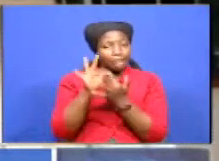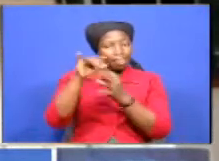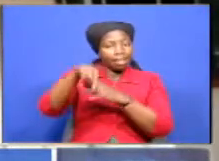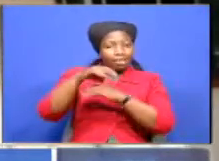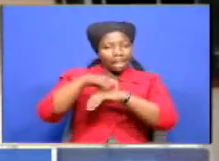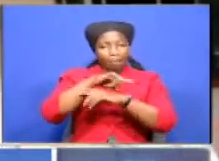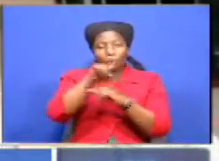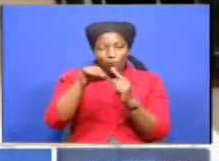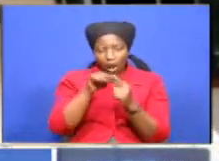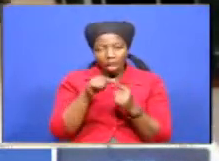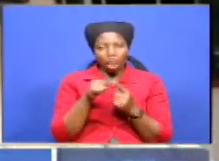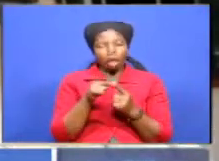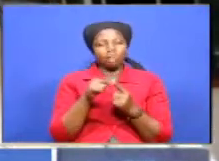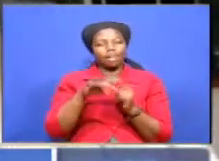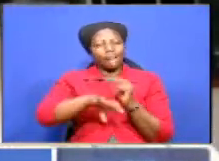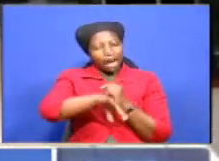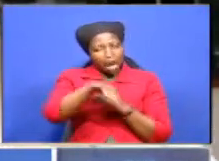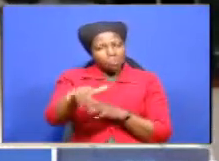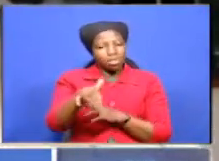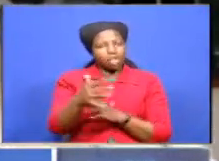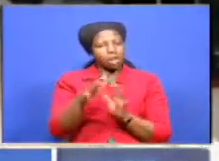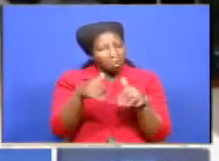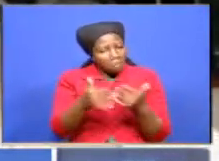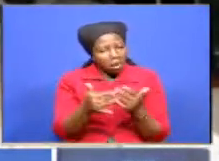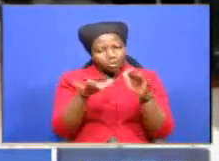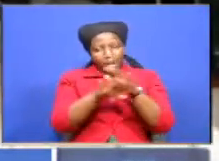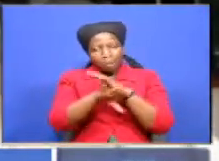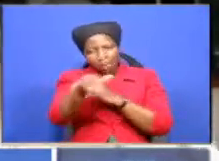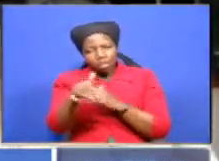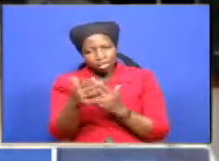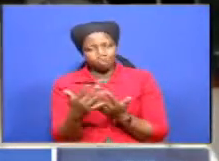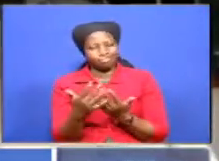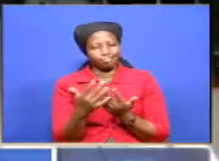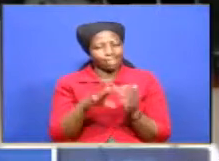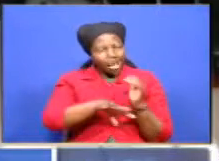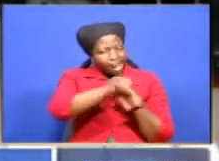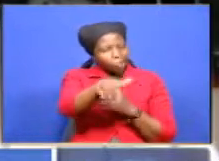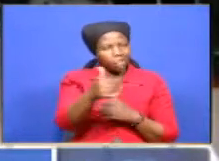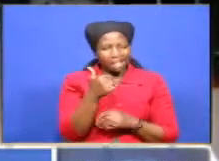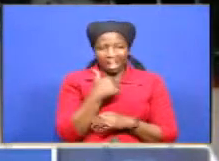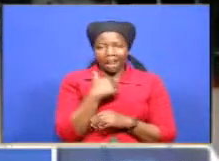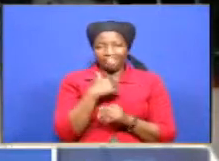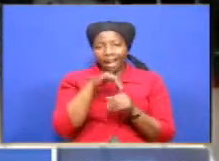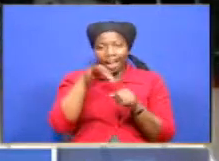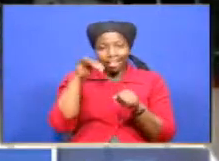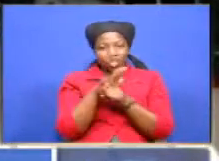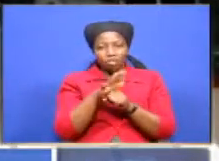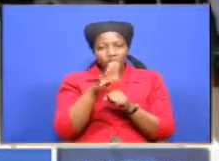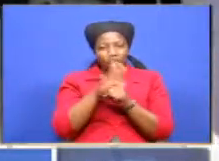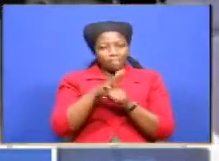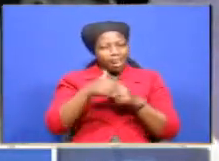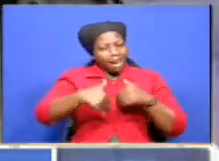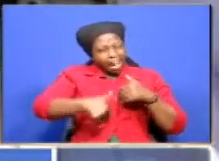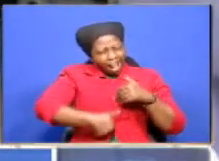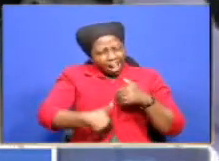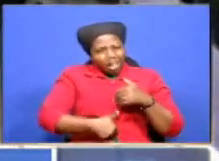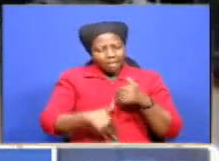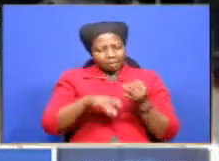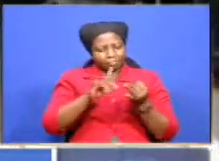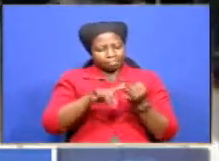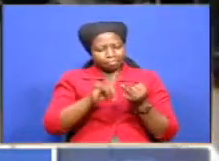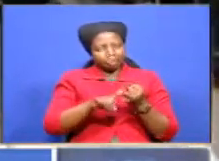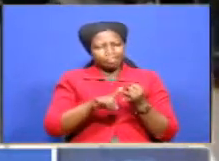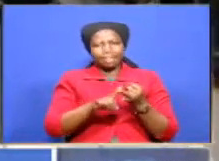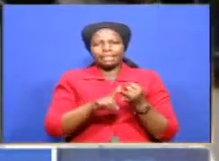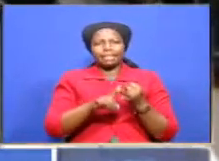when the county or the sub-county or the county is facing a lot of starvation, a lot of